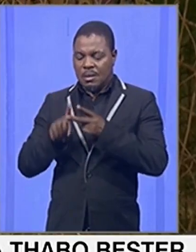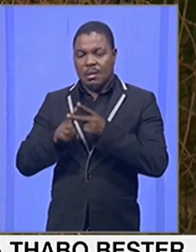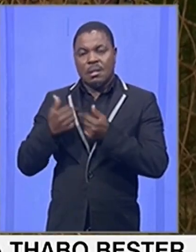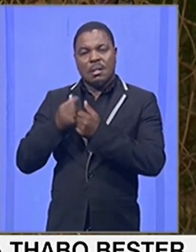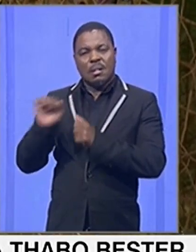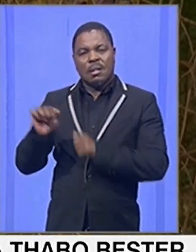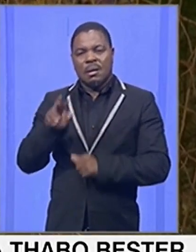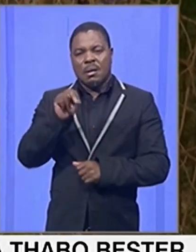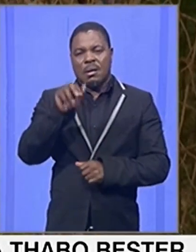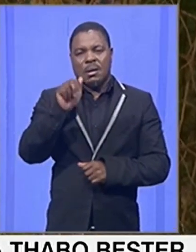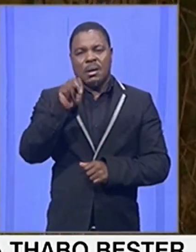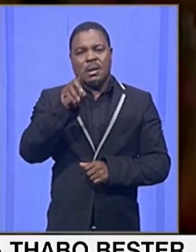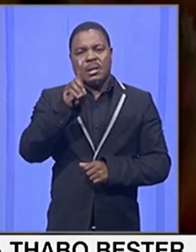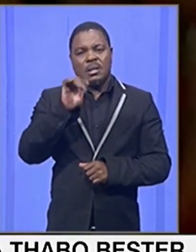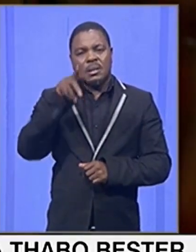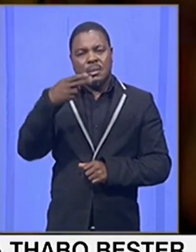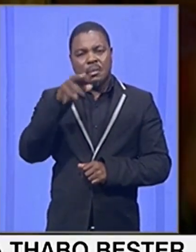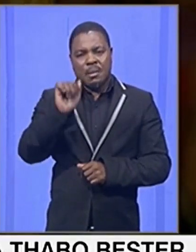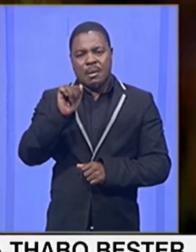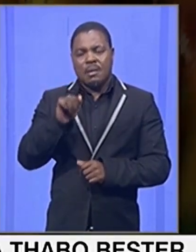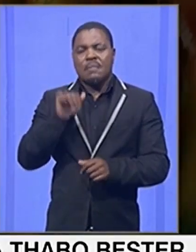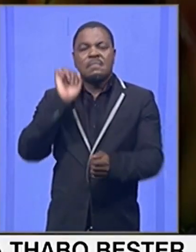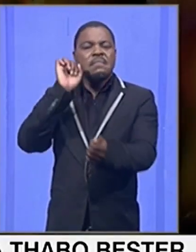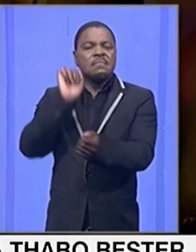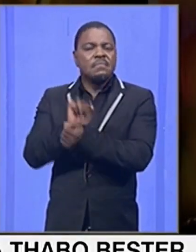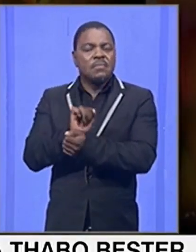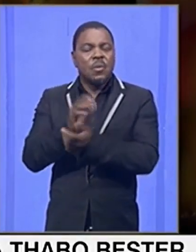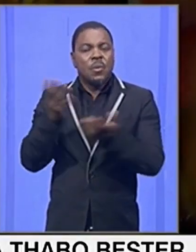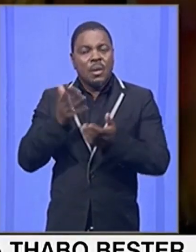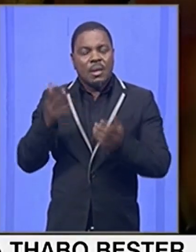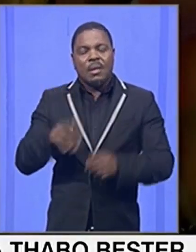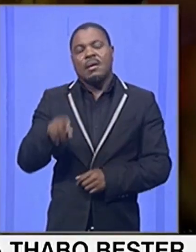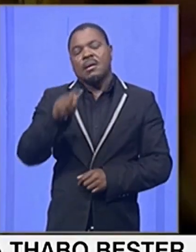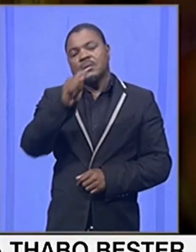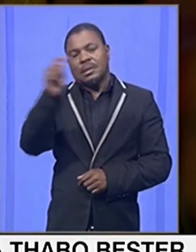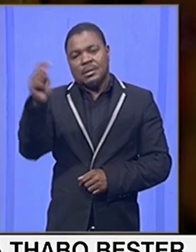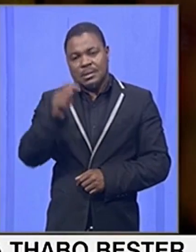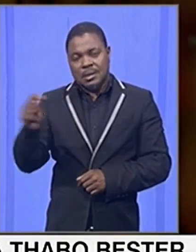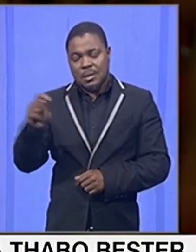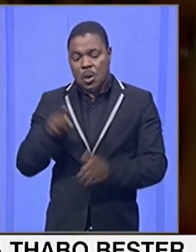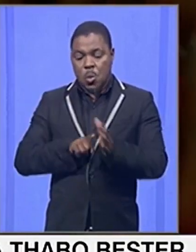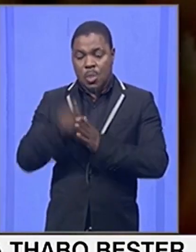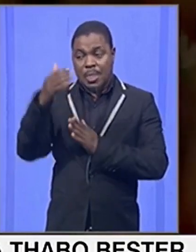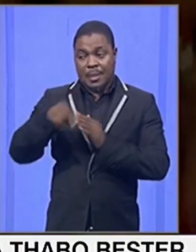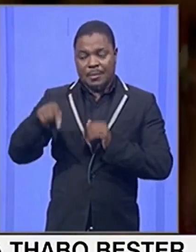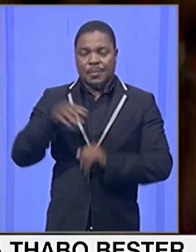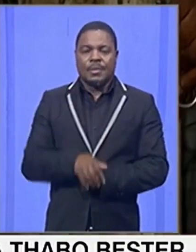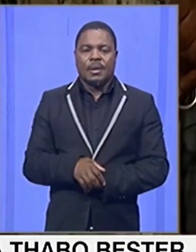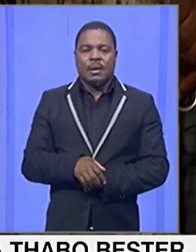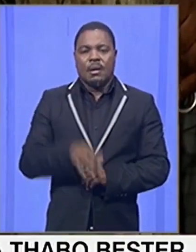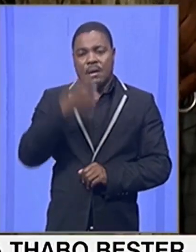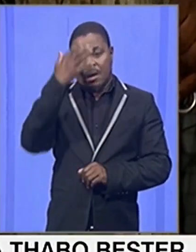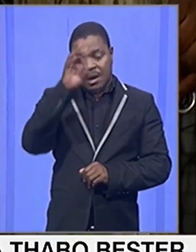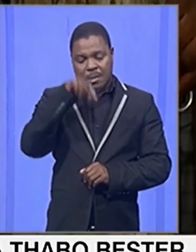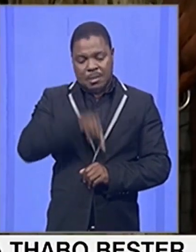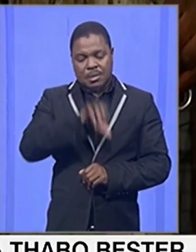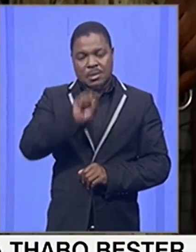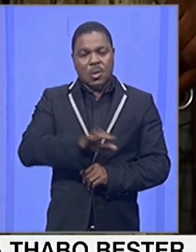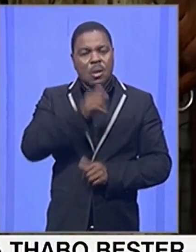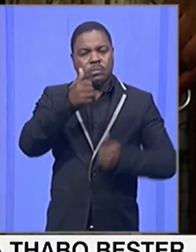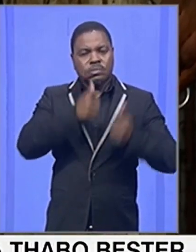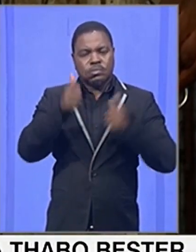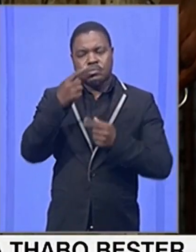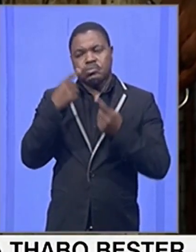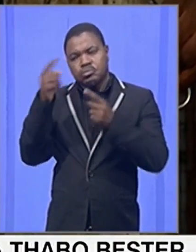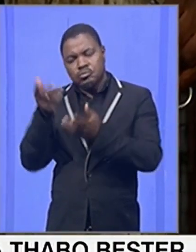Ditaba ba swarwe ka Arusha, Tanzania bohlabela bja Afrika mo mafelong a beke. Go letetše gore dikemedi tša mmušo wa Afrika Borwa di